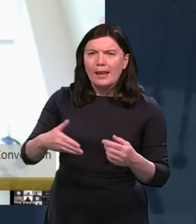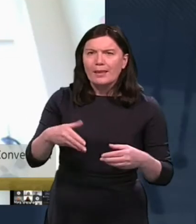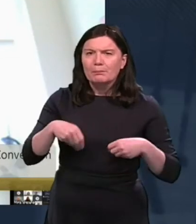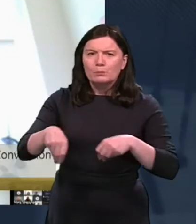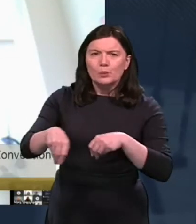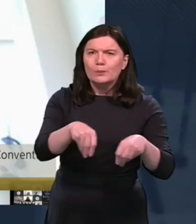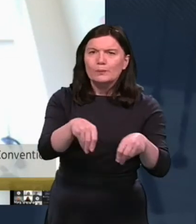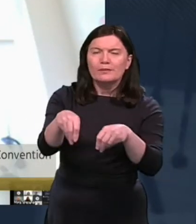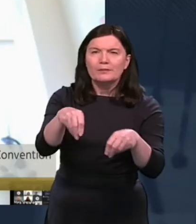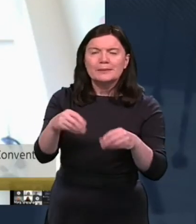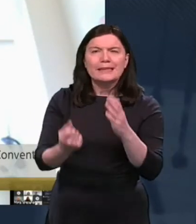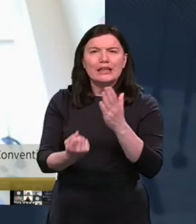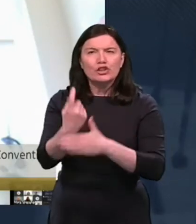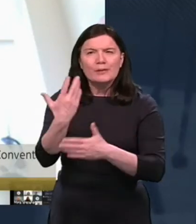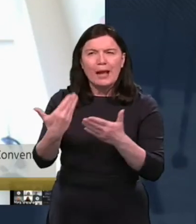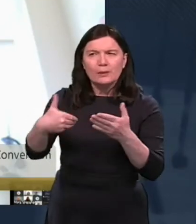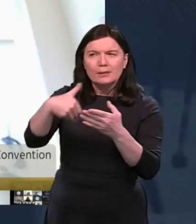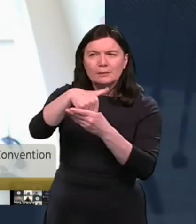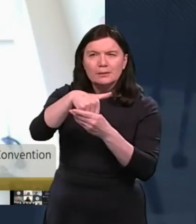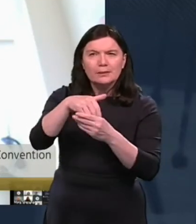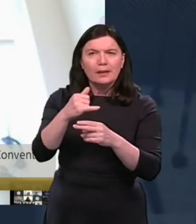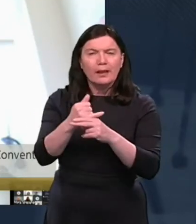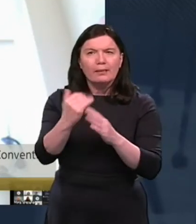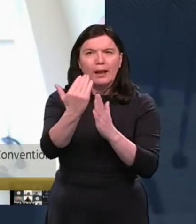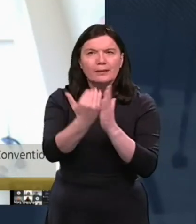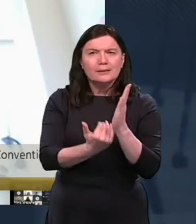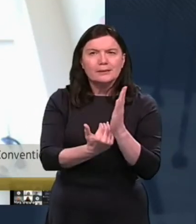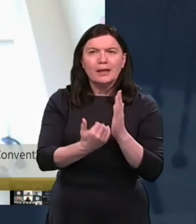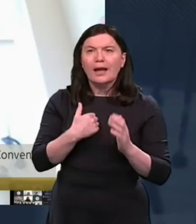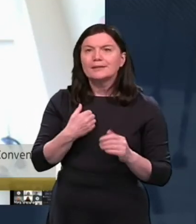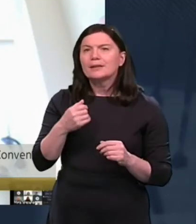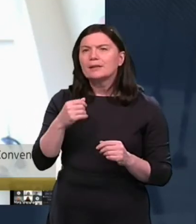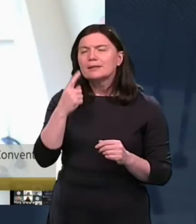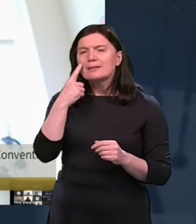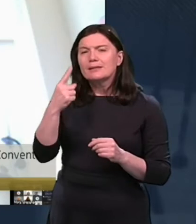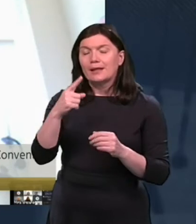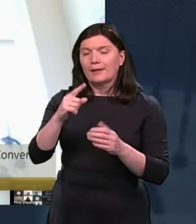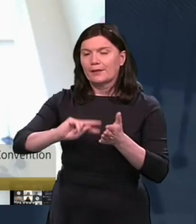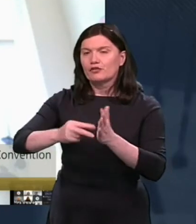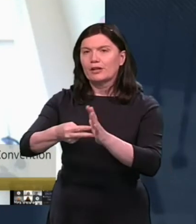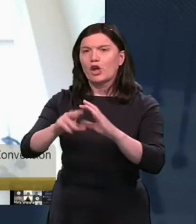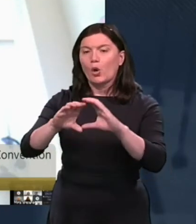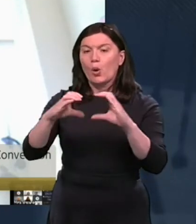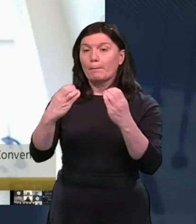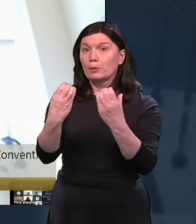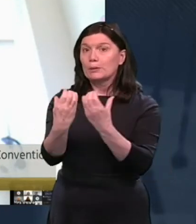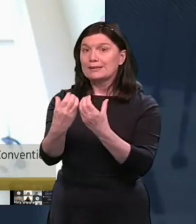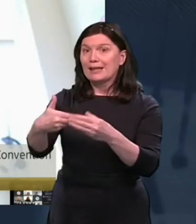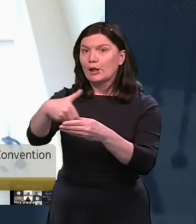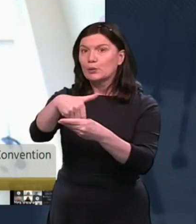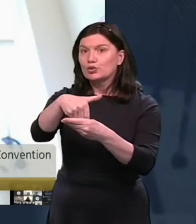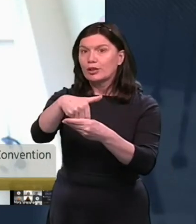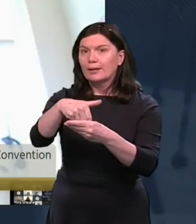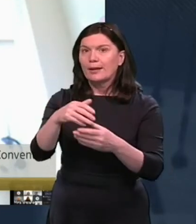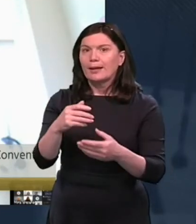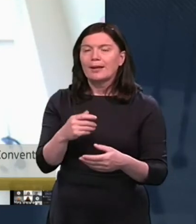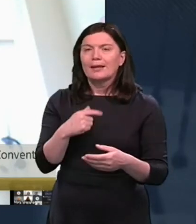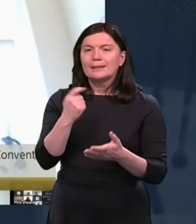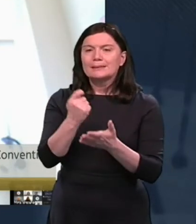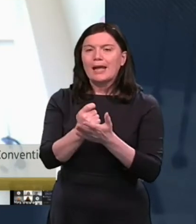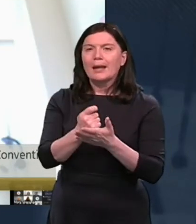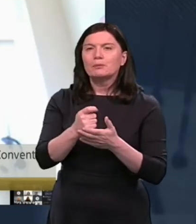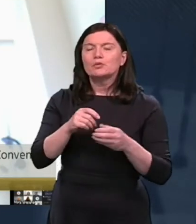in. My second point would be, you know, noting the strategy on community inclusion and the time to move on from